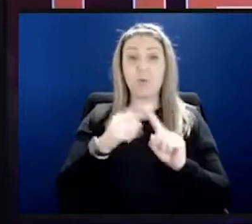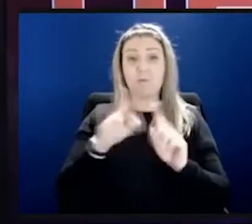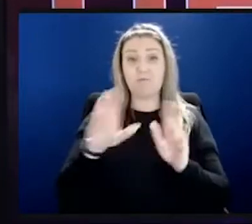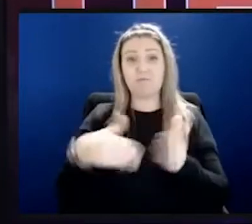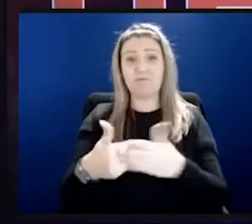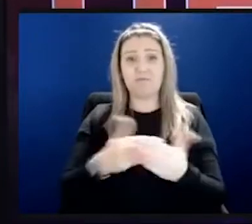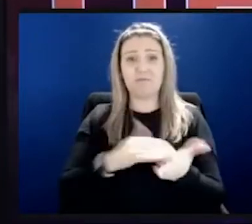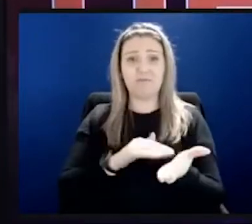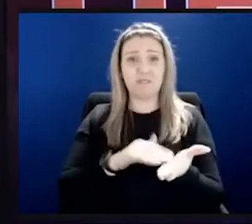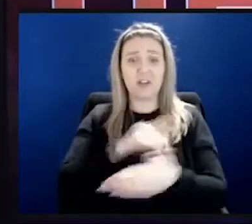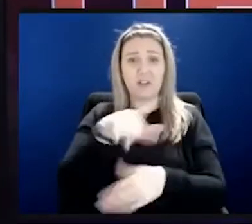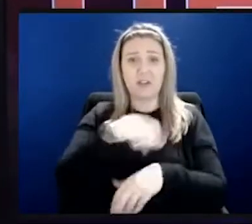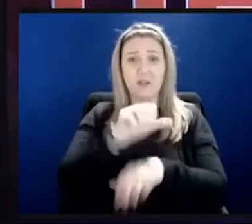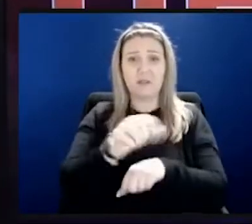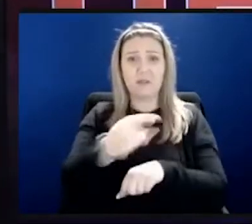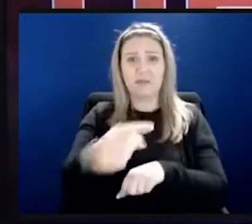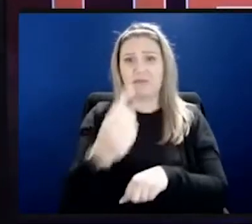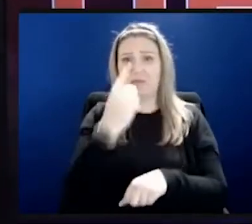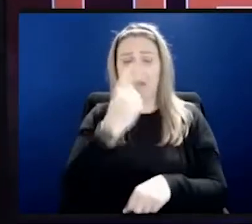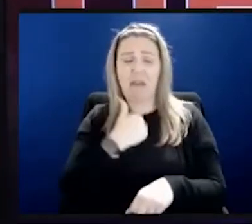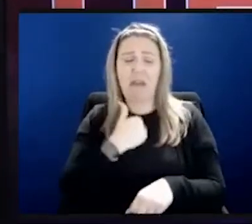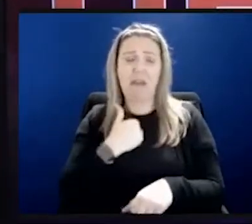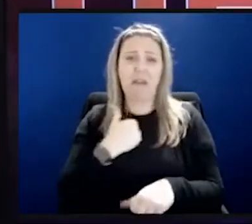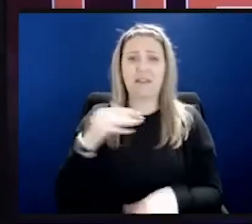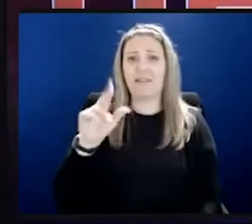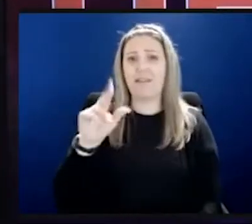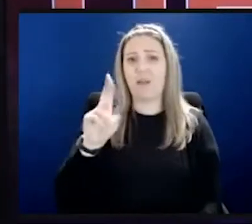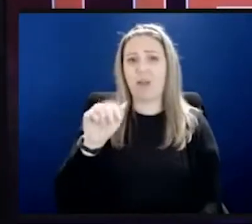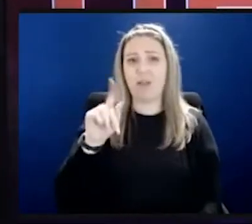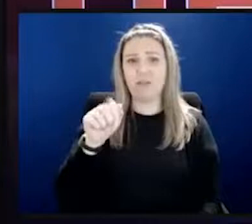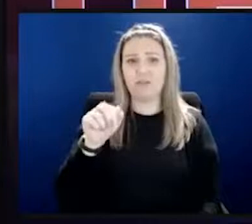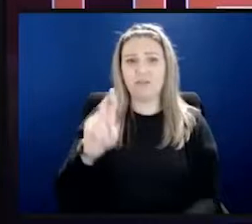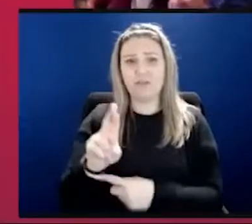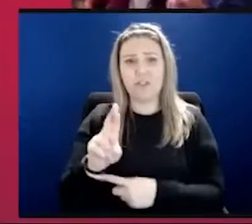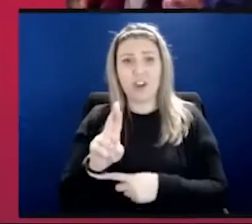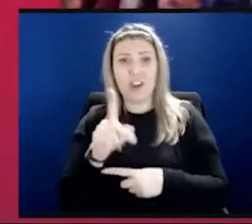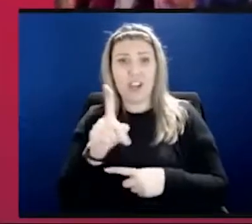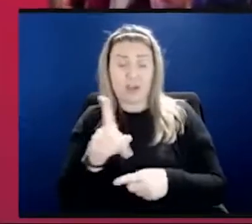because he thought he had an ulcer. Turns out he was incredibly close to dying.